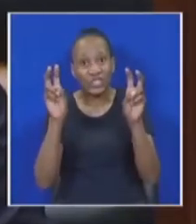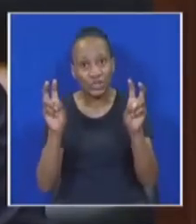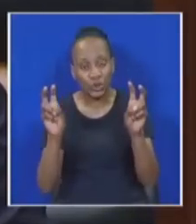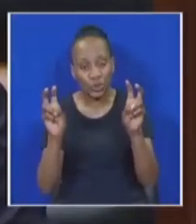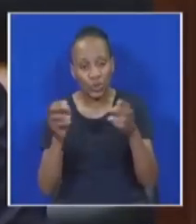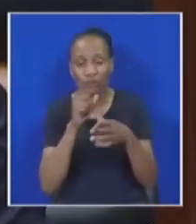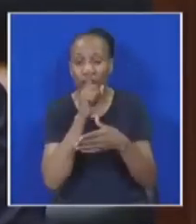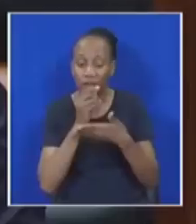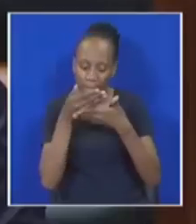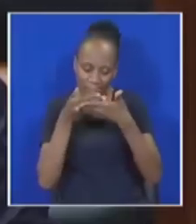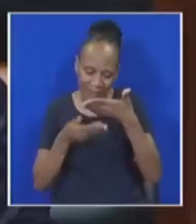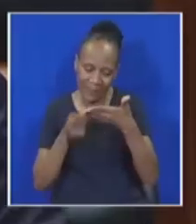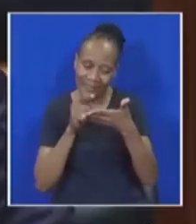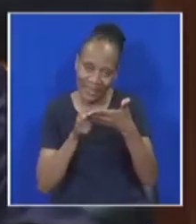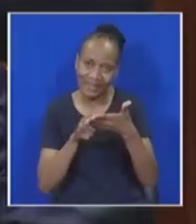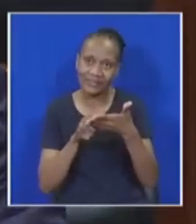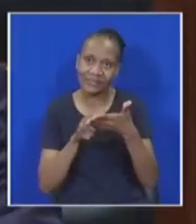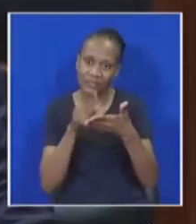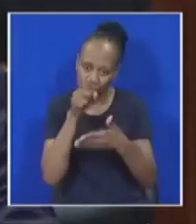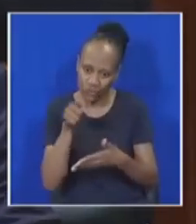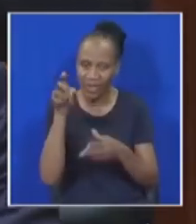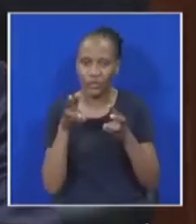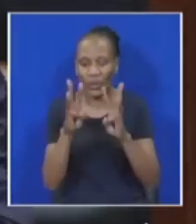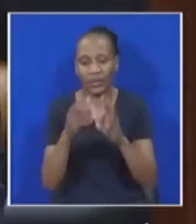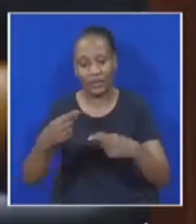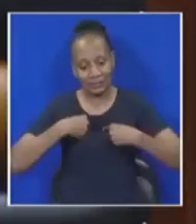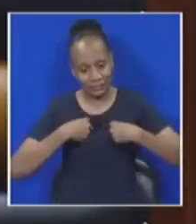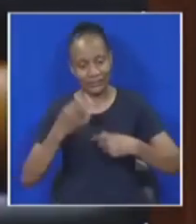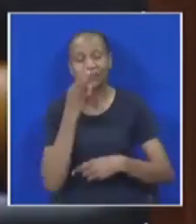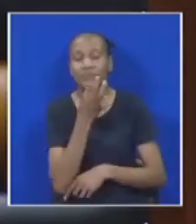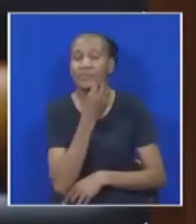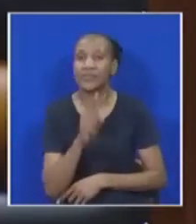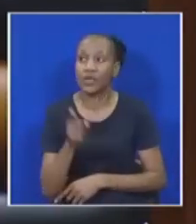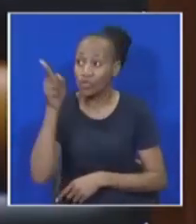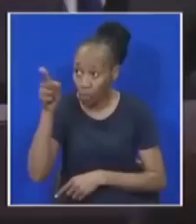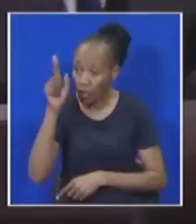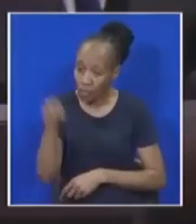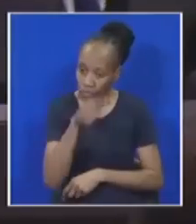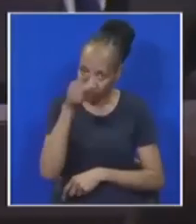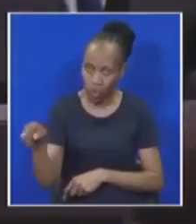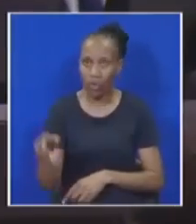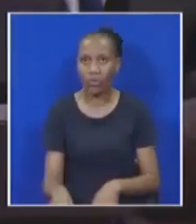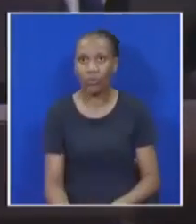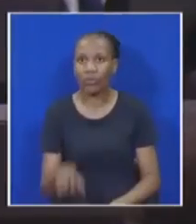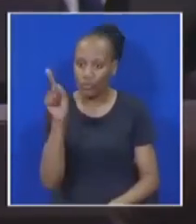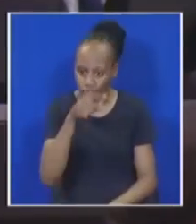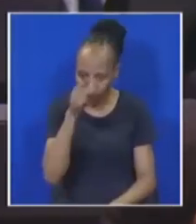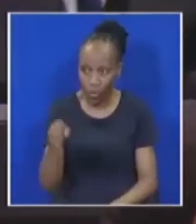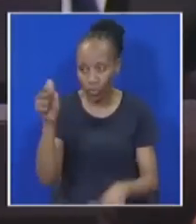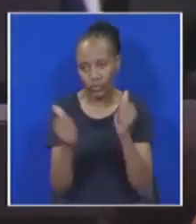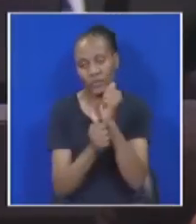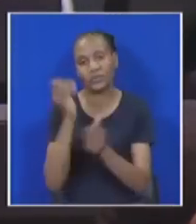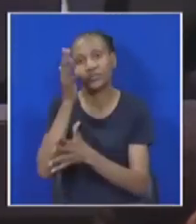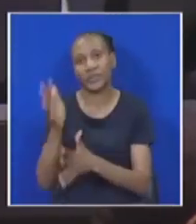Honourable Member, is please put take aside. Your seat. No, I'm saying therefore that you are wrong. Yeah, you are wrong, Deputy